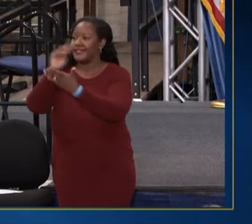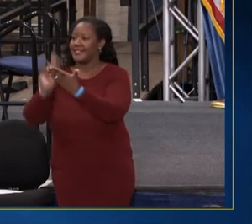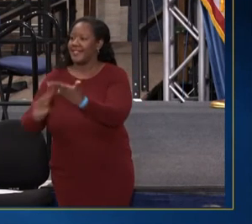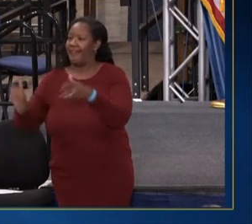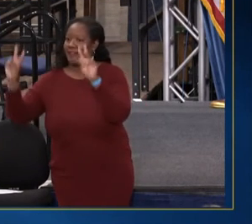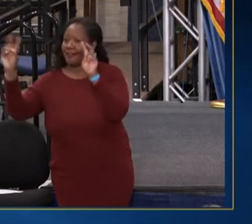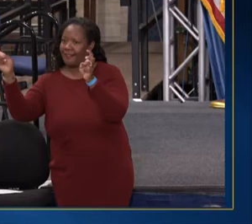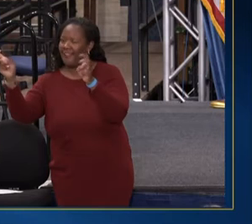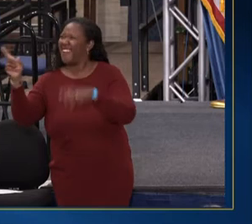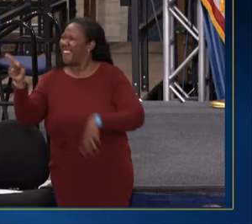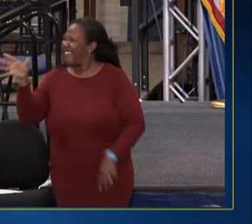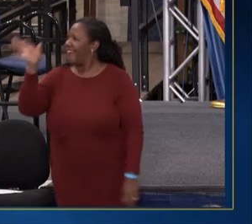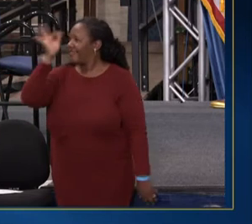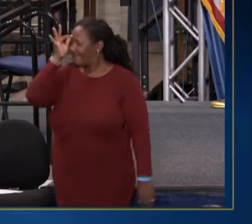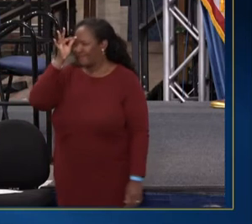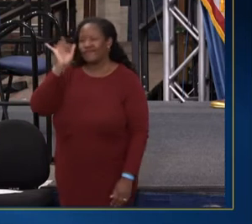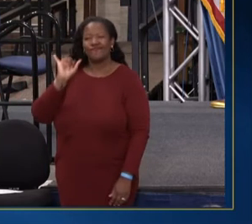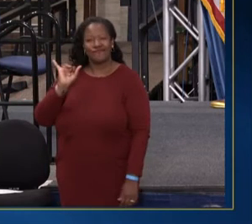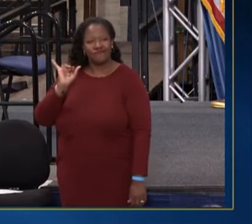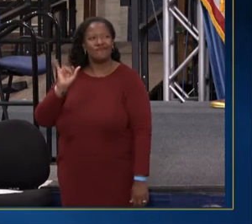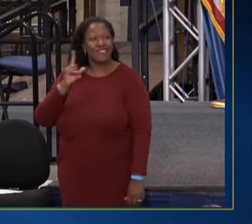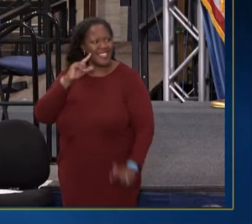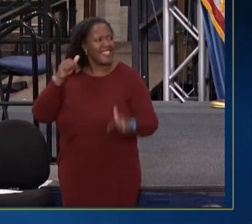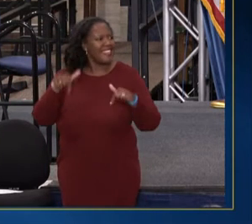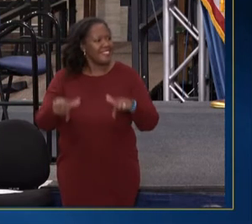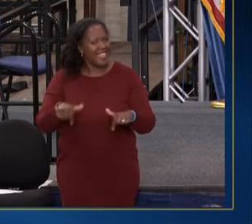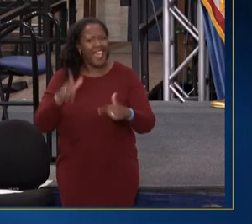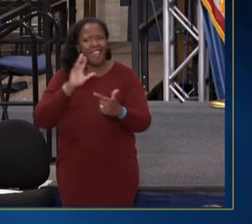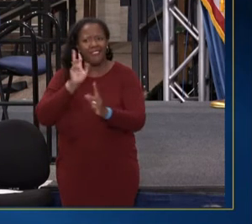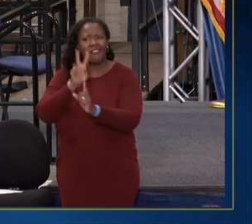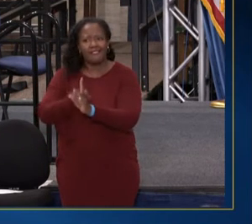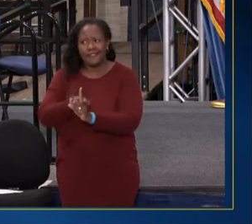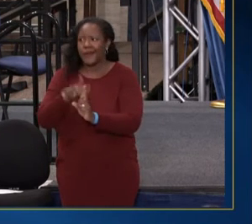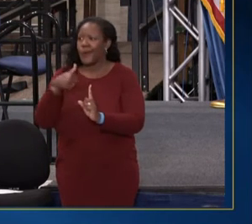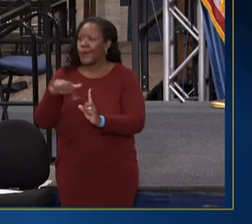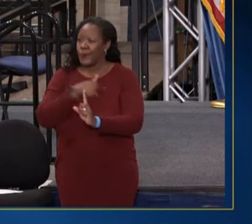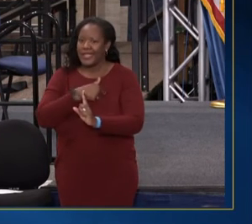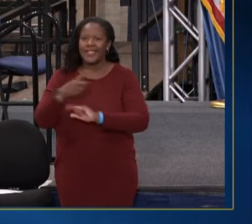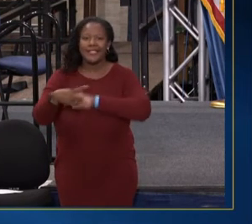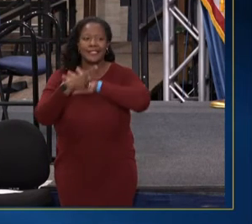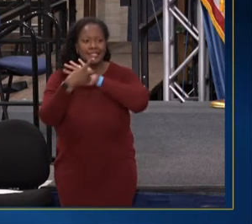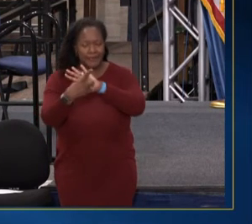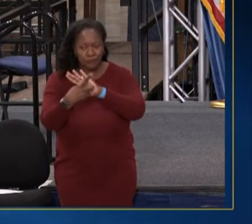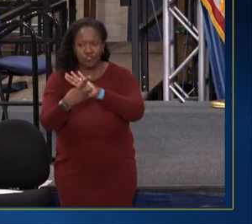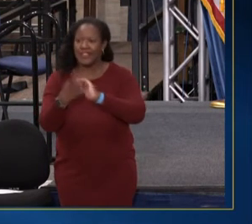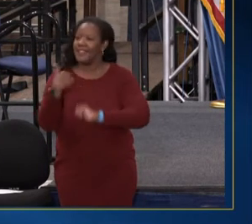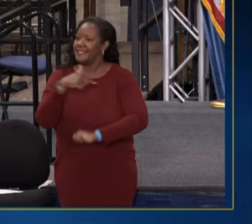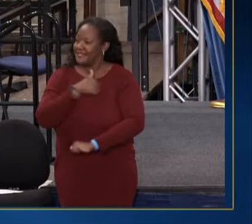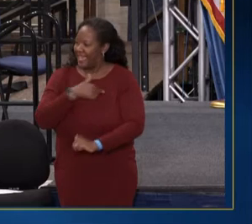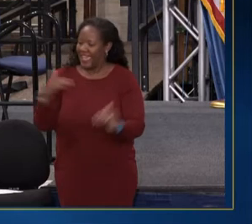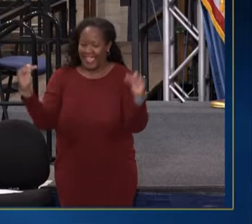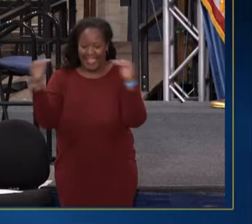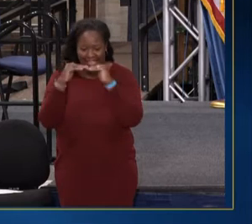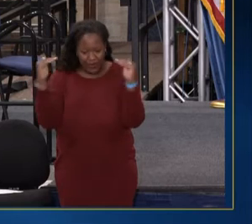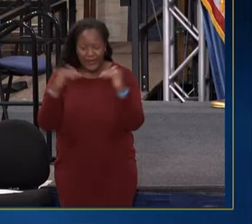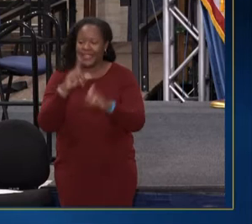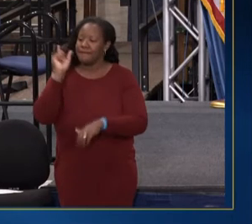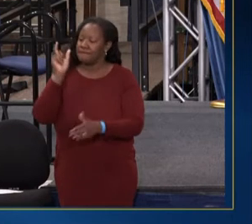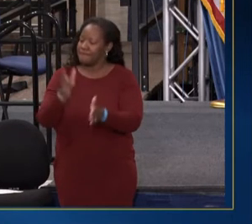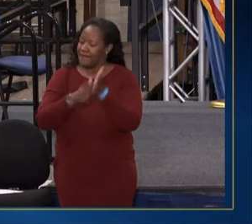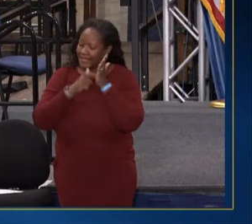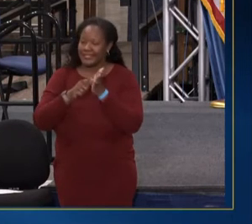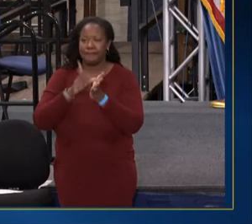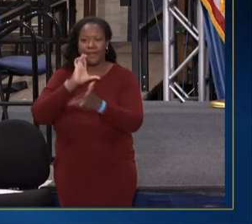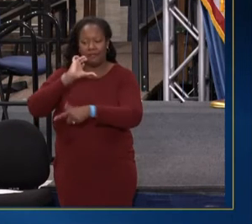is the perfect place to demonstrate that we are an instrument that recognizes that equity must be by design